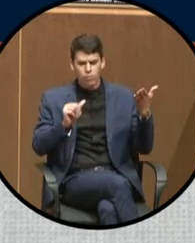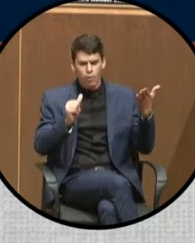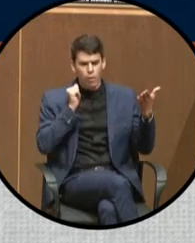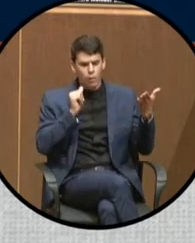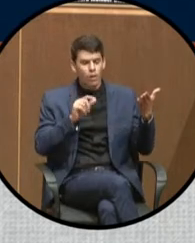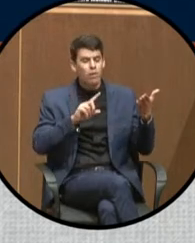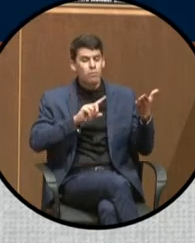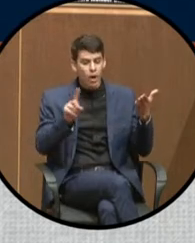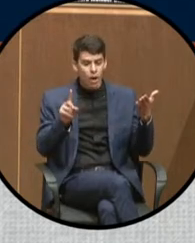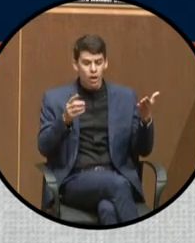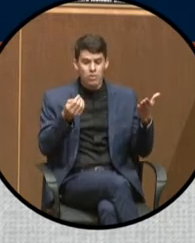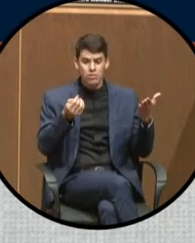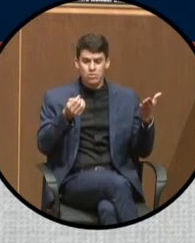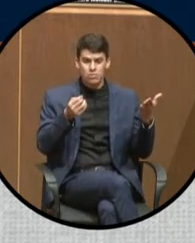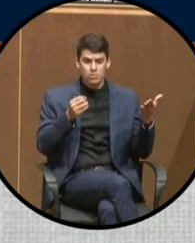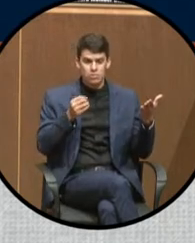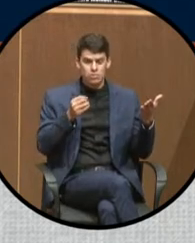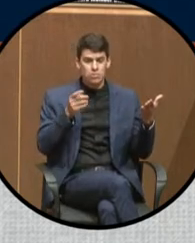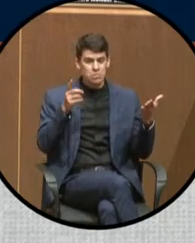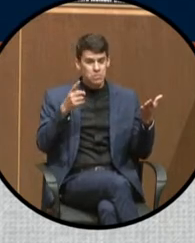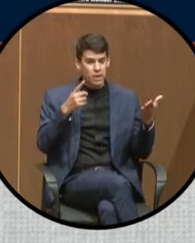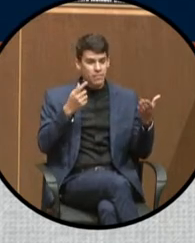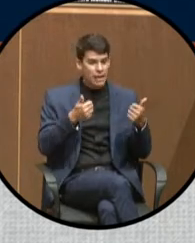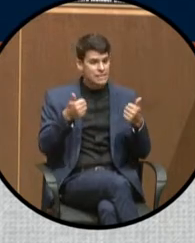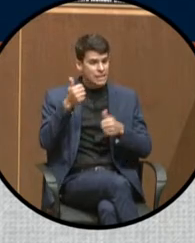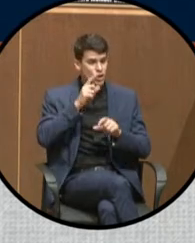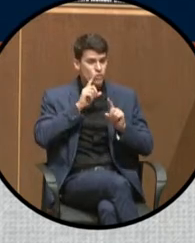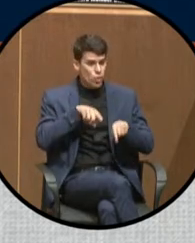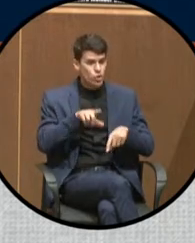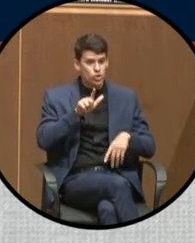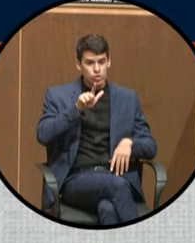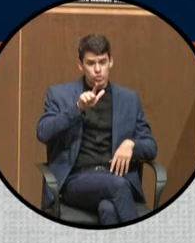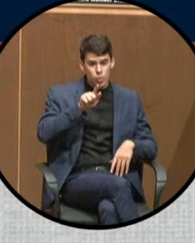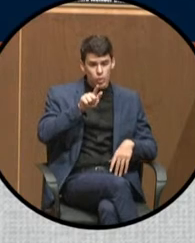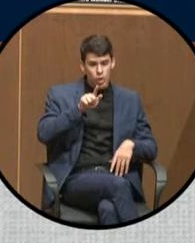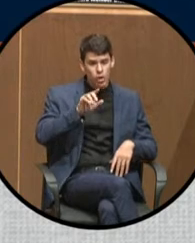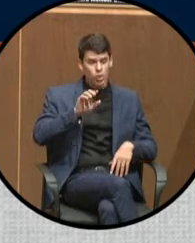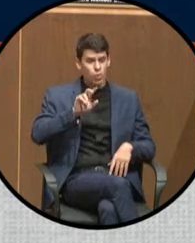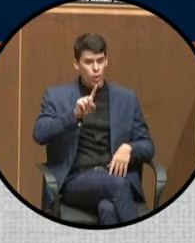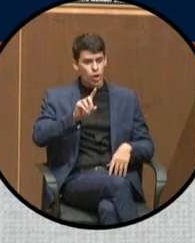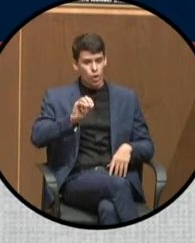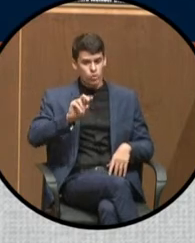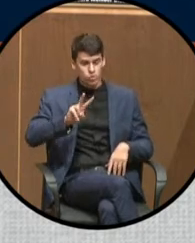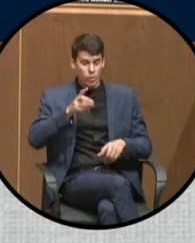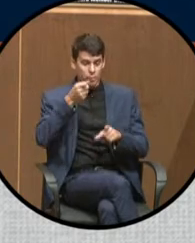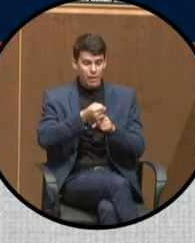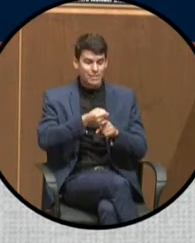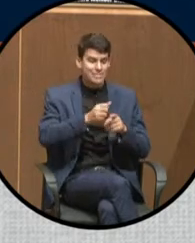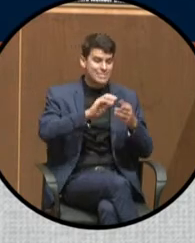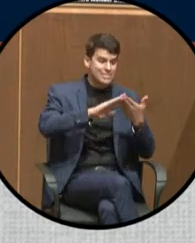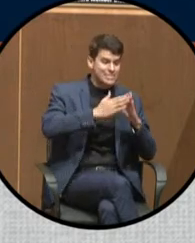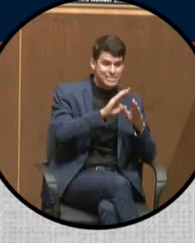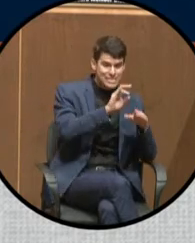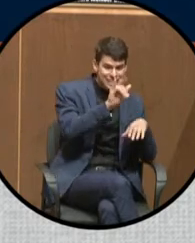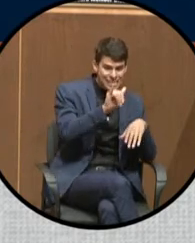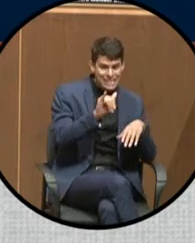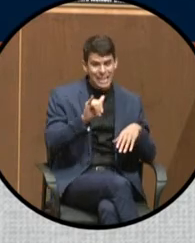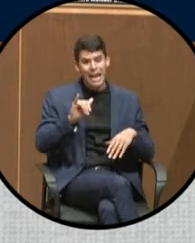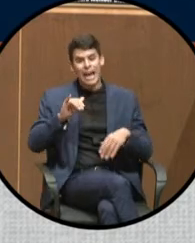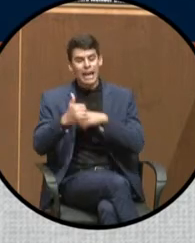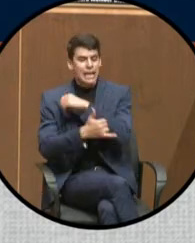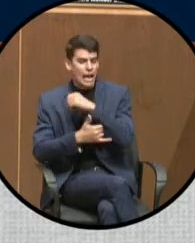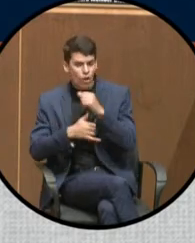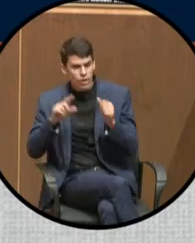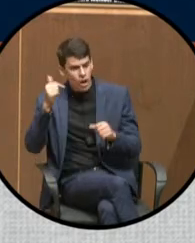but Mr. Oliva says executive orders 21-102 only impact city and county governments, and it does